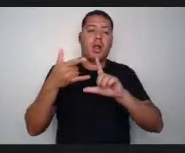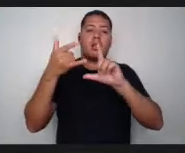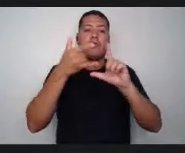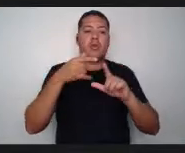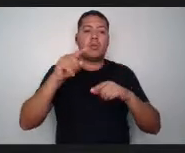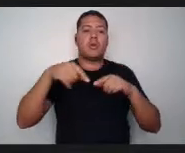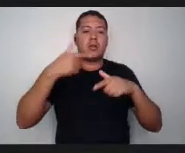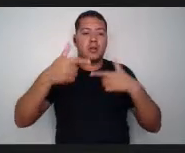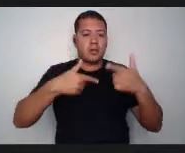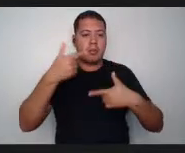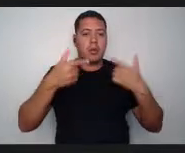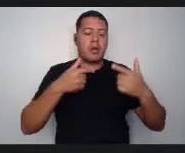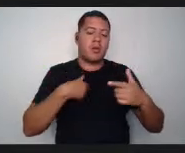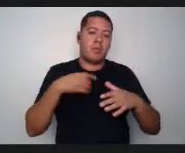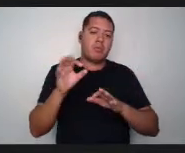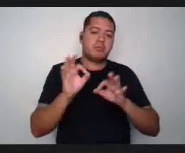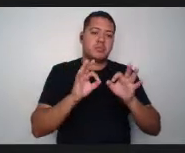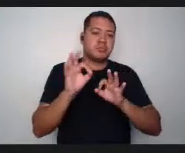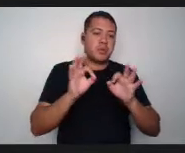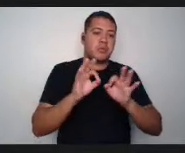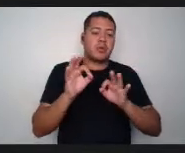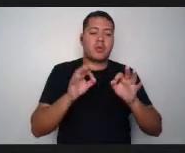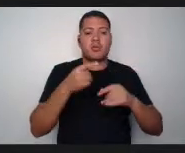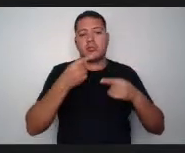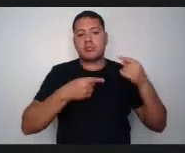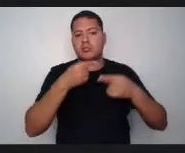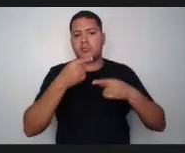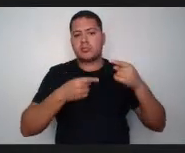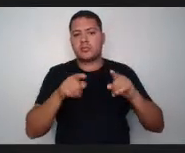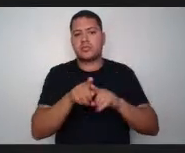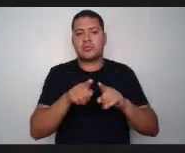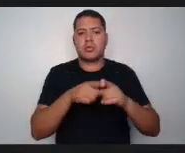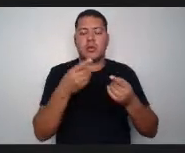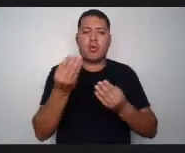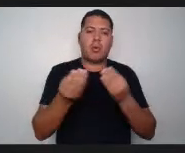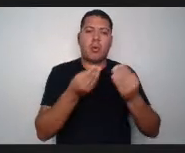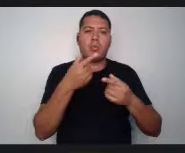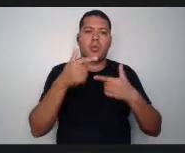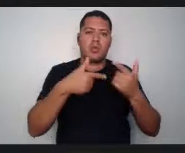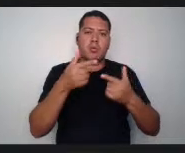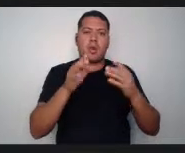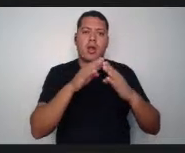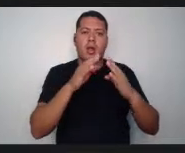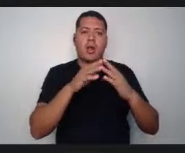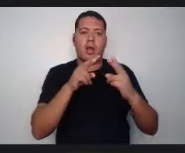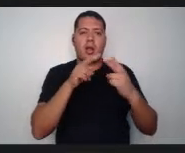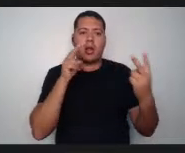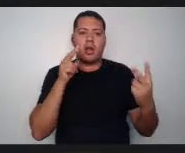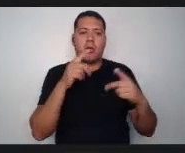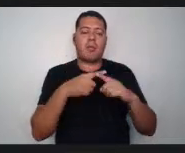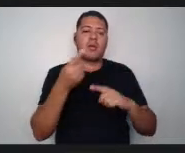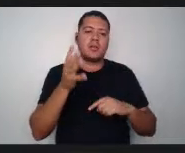process of having platforms for work. And I had prepared a discussion of home office